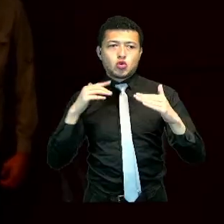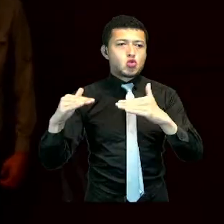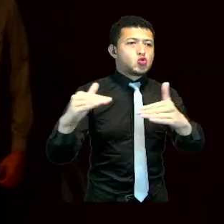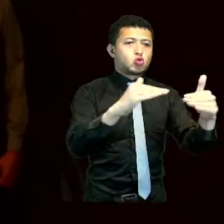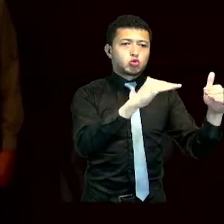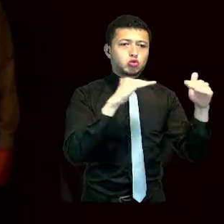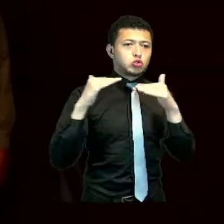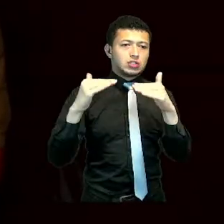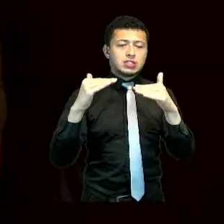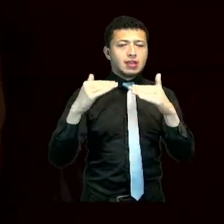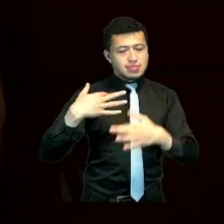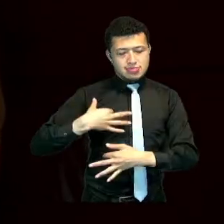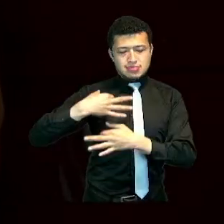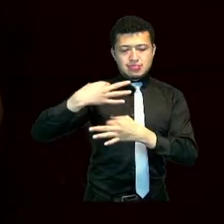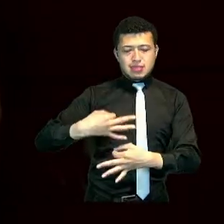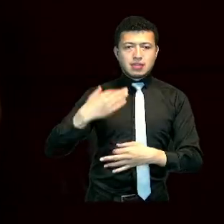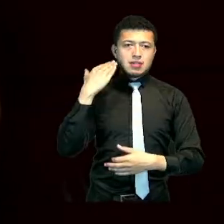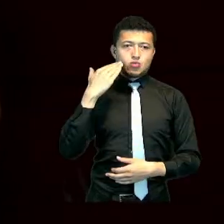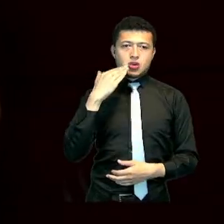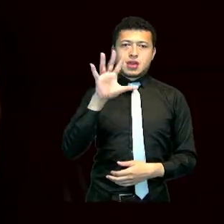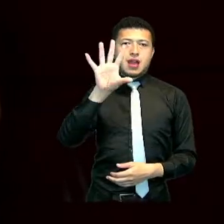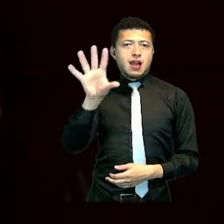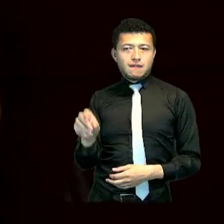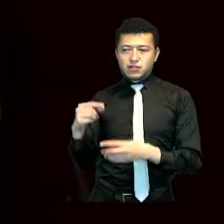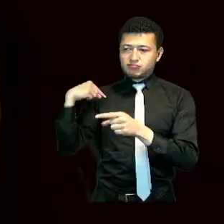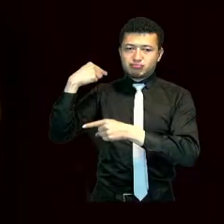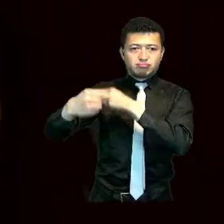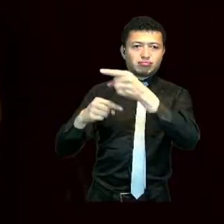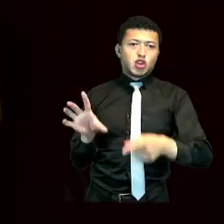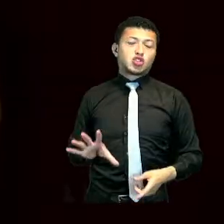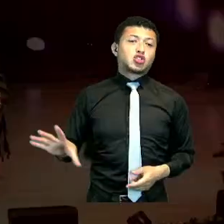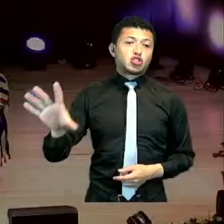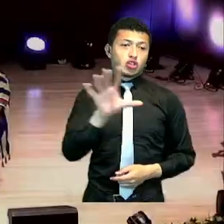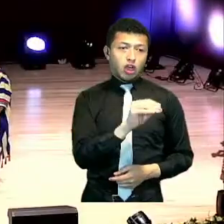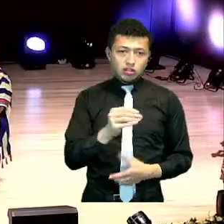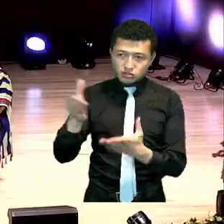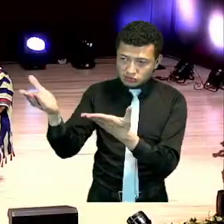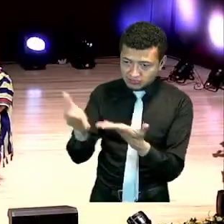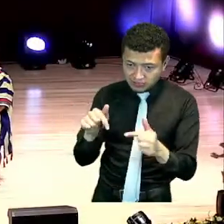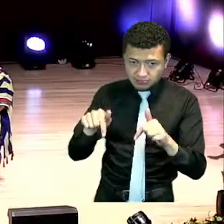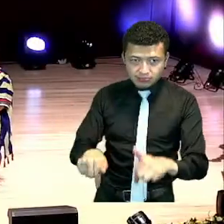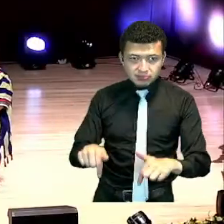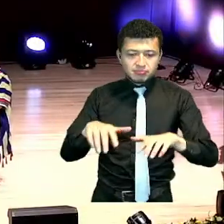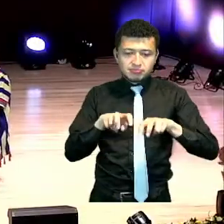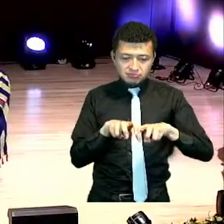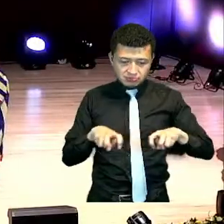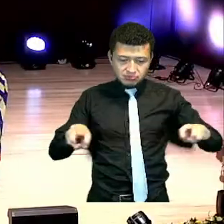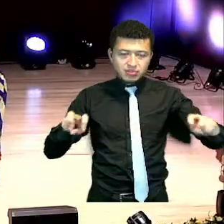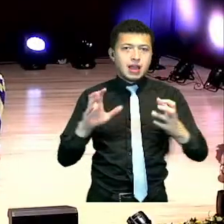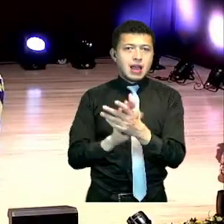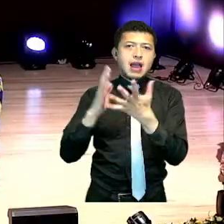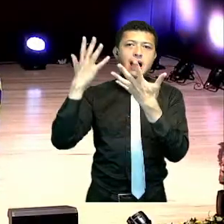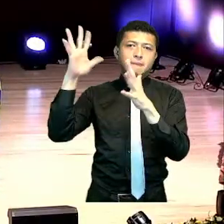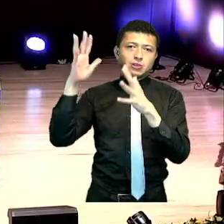all Afro-descendant women and girls. Let's welcome this panel with a strong round of